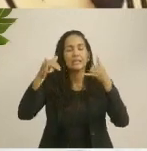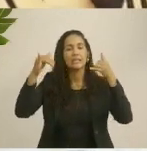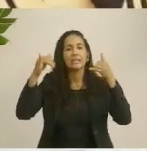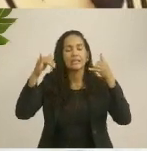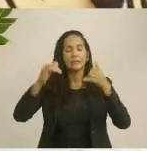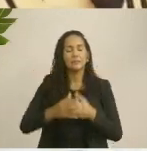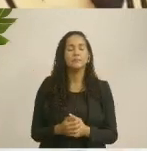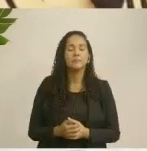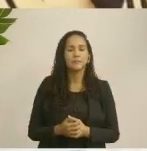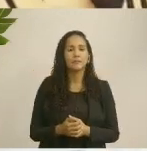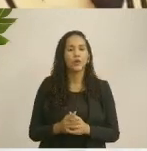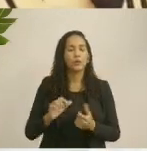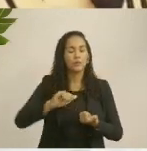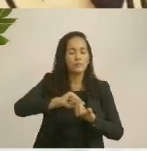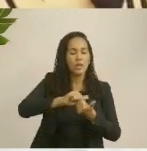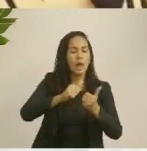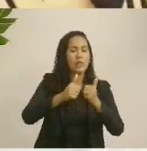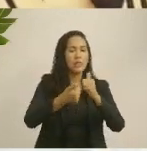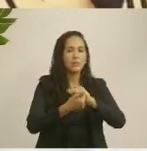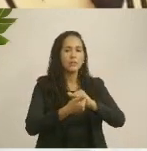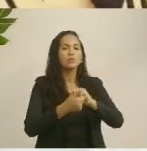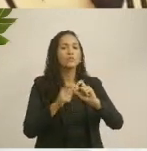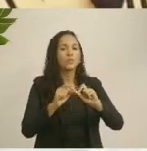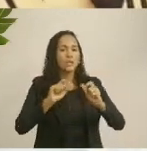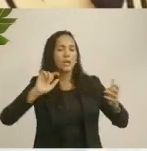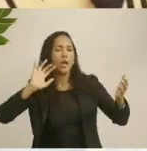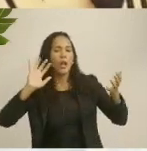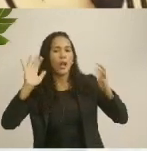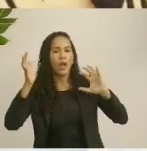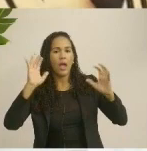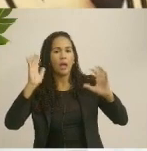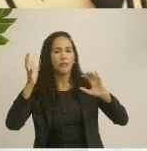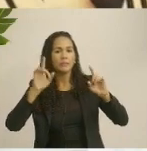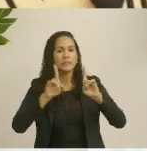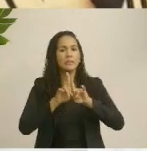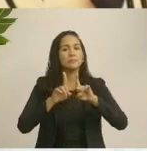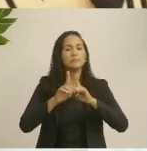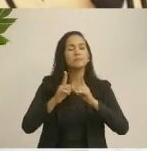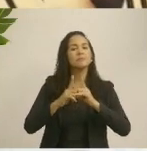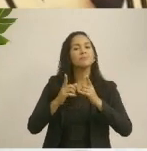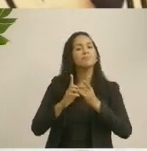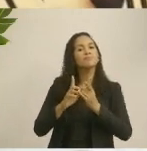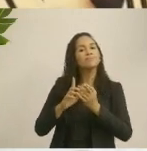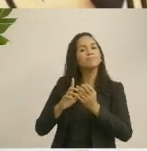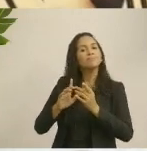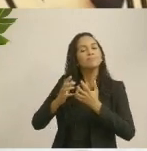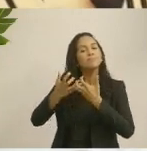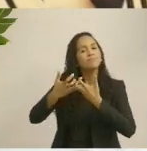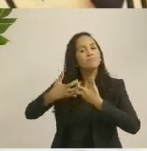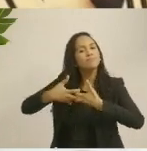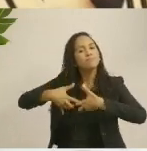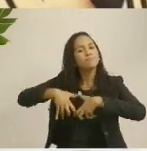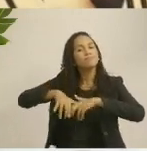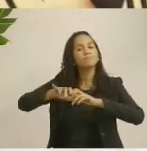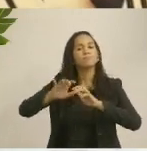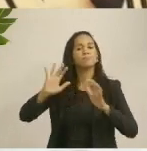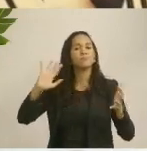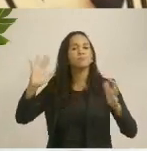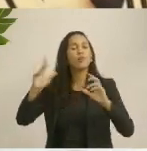climate adaptation and resiliency, that is needed for upgrading the business environment with